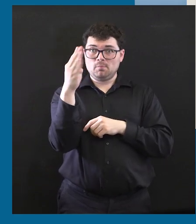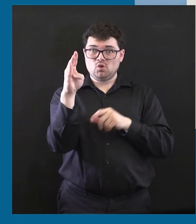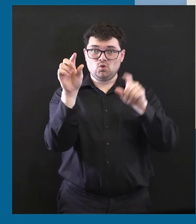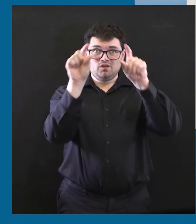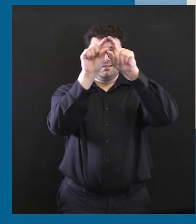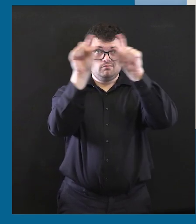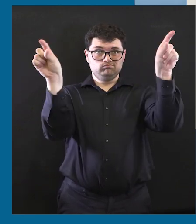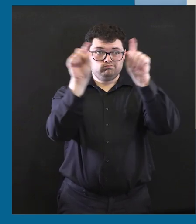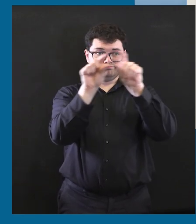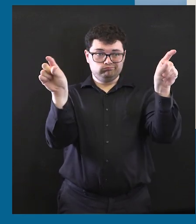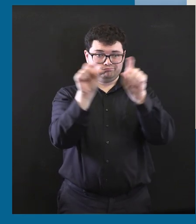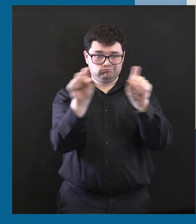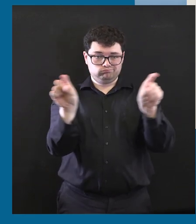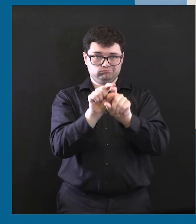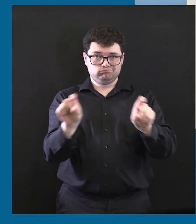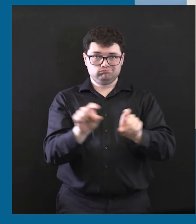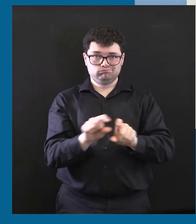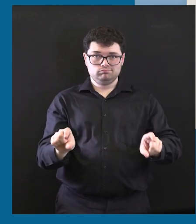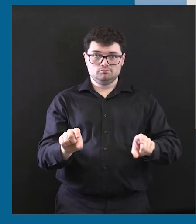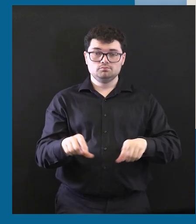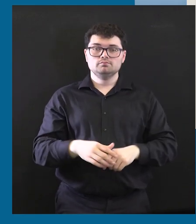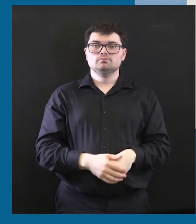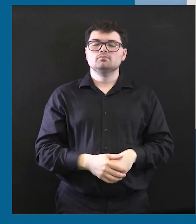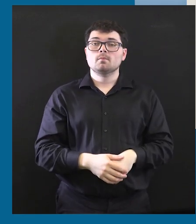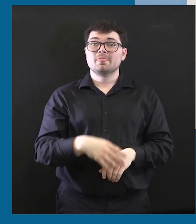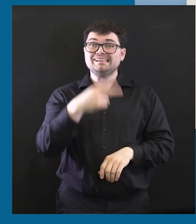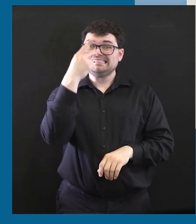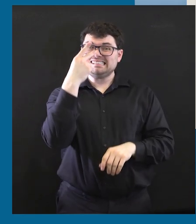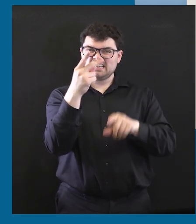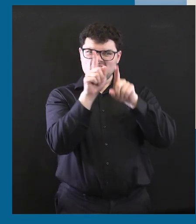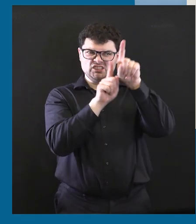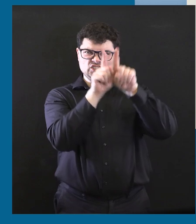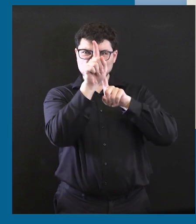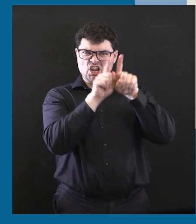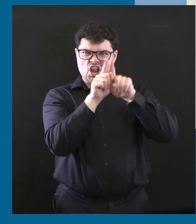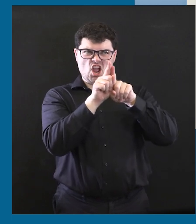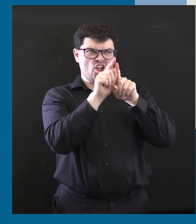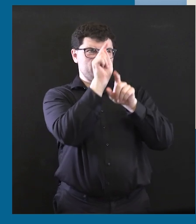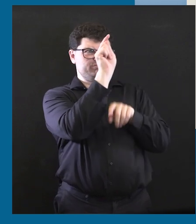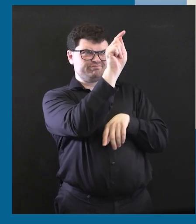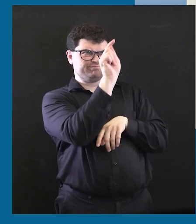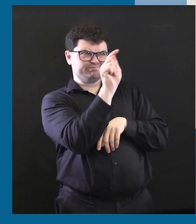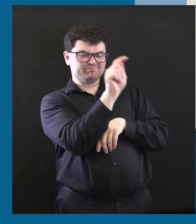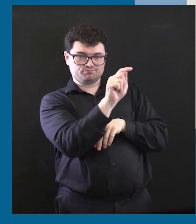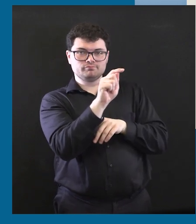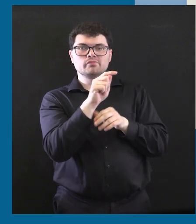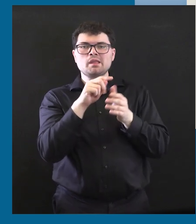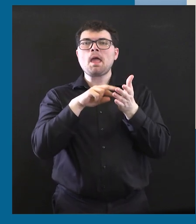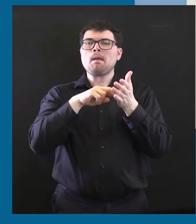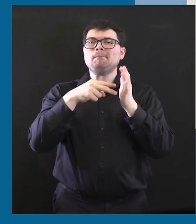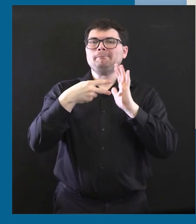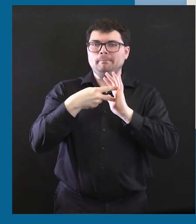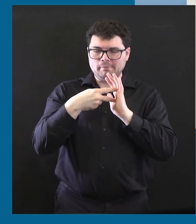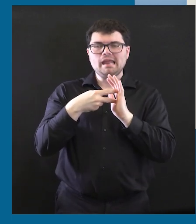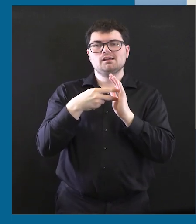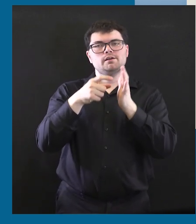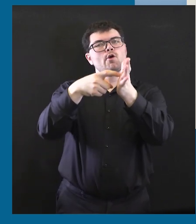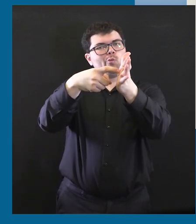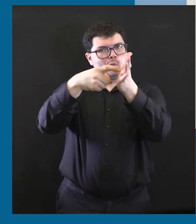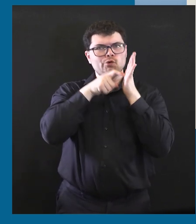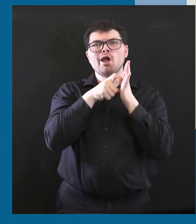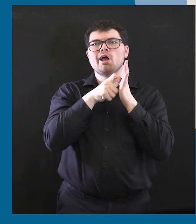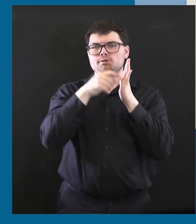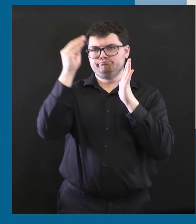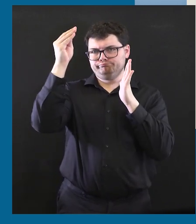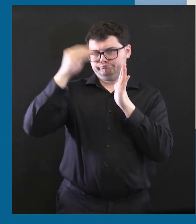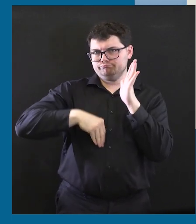Another screen will pop up that has a lot of blue bars on it, and you'll see stars next to some of